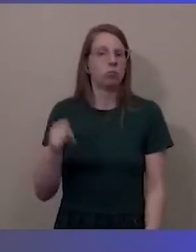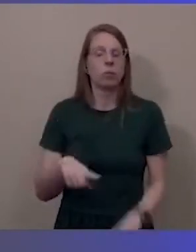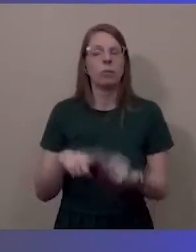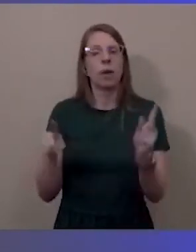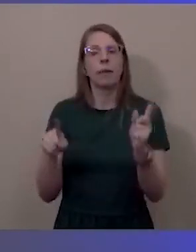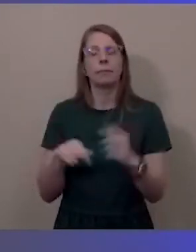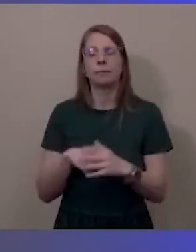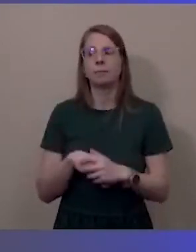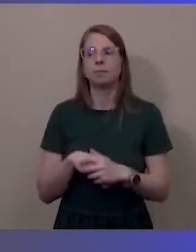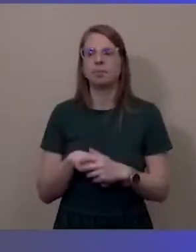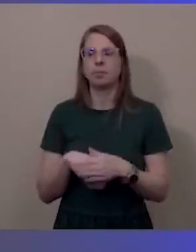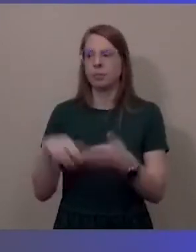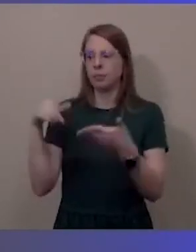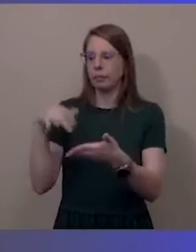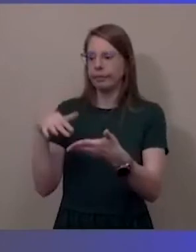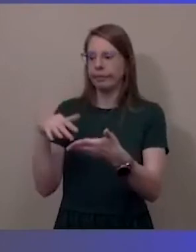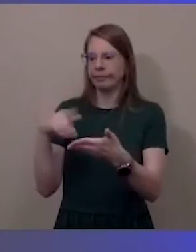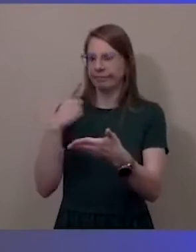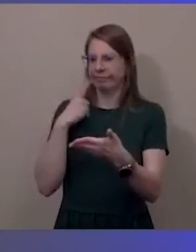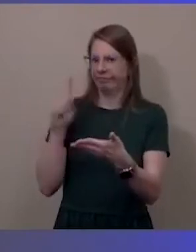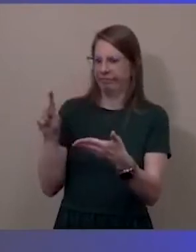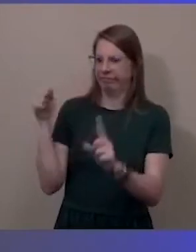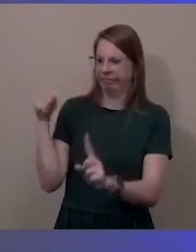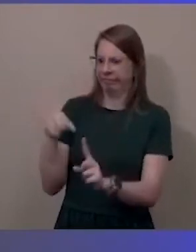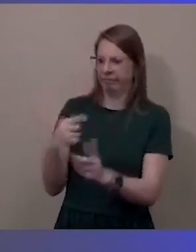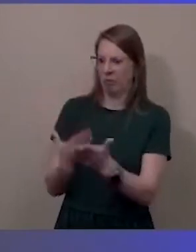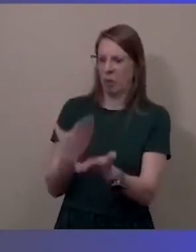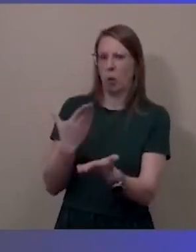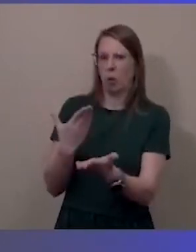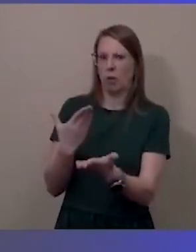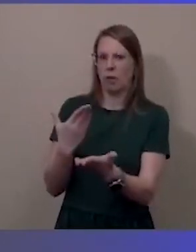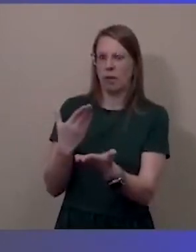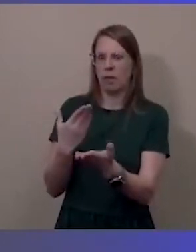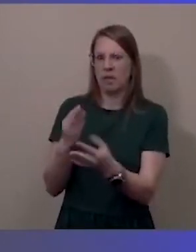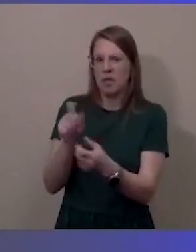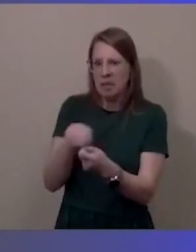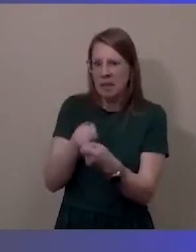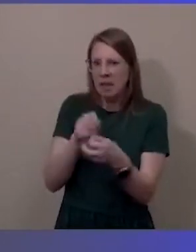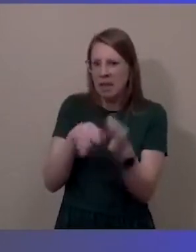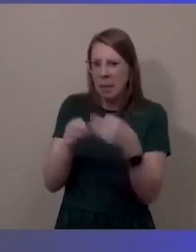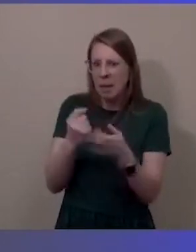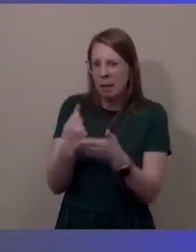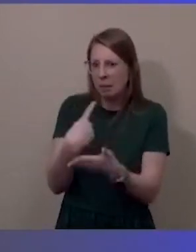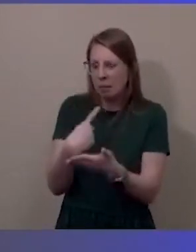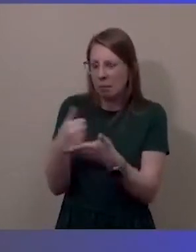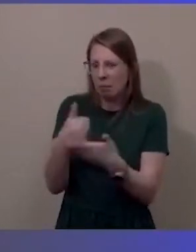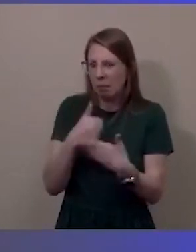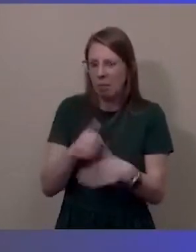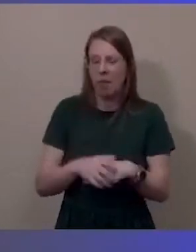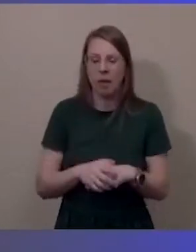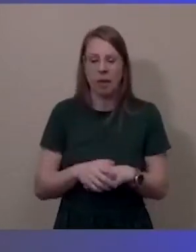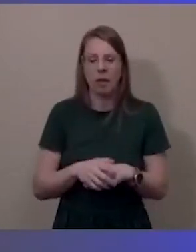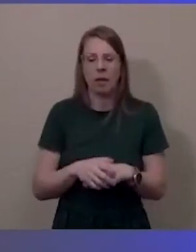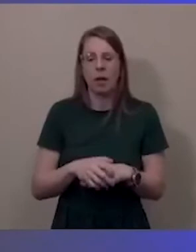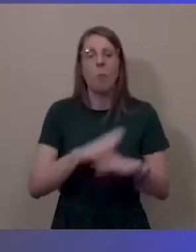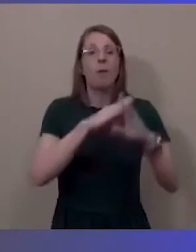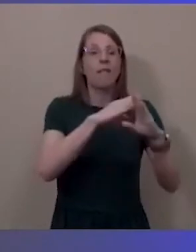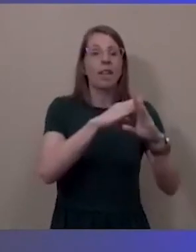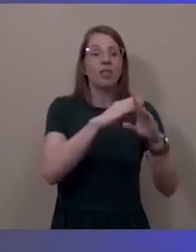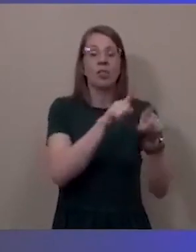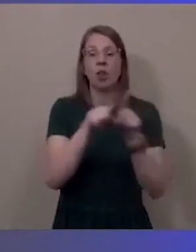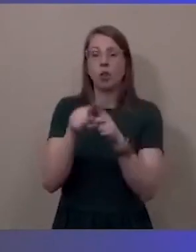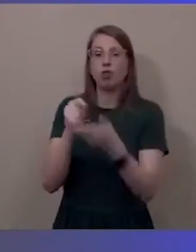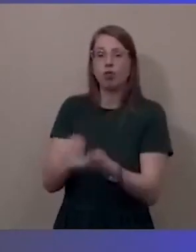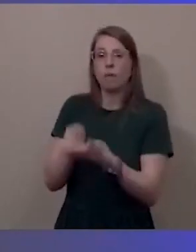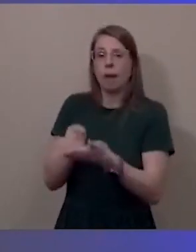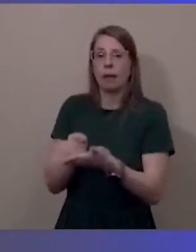studies haven't really been done to definitively show that certain supplements have an impact, both, and we think of both prevention but also treatment. People